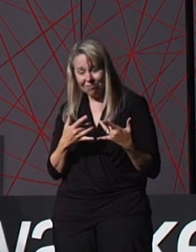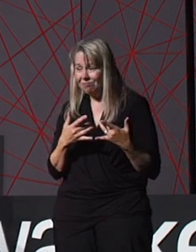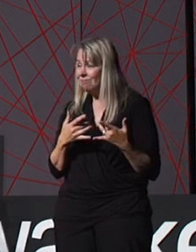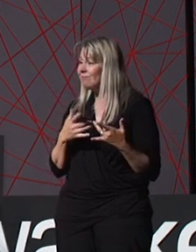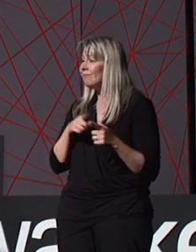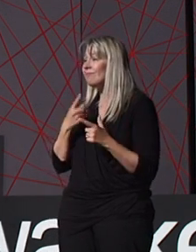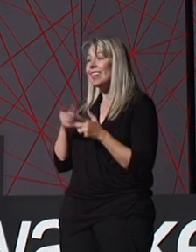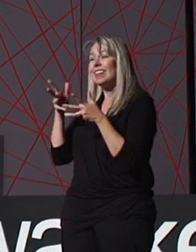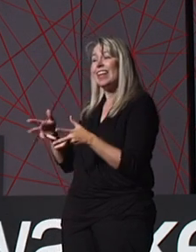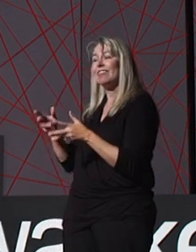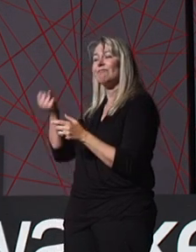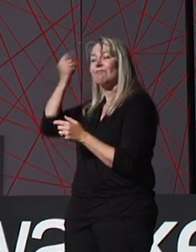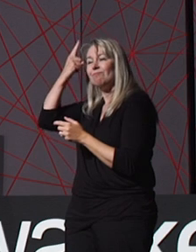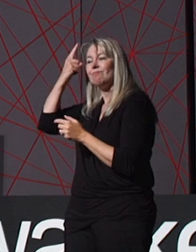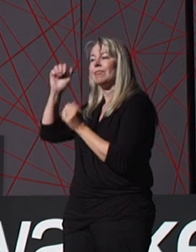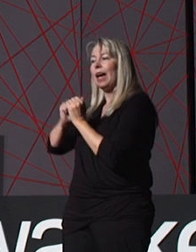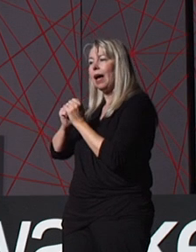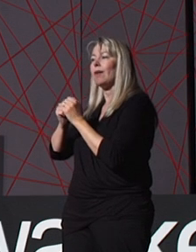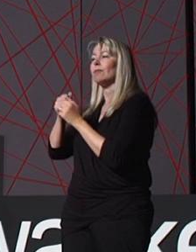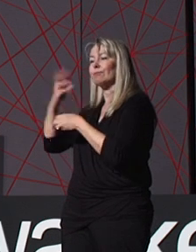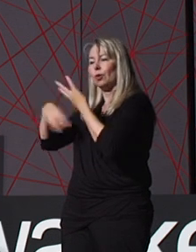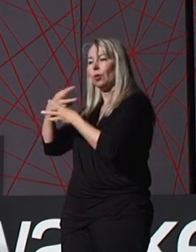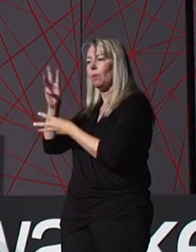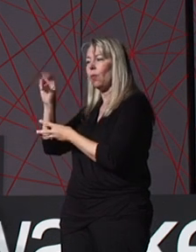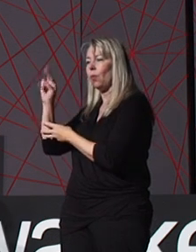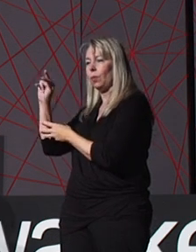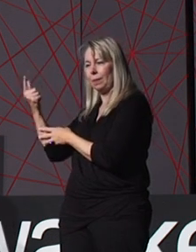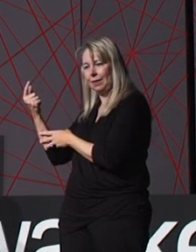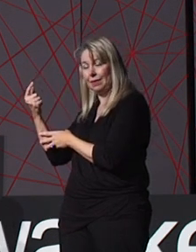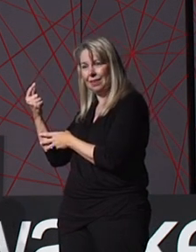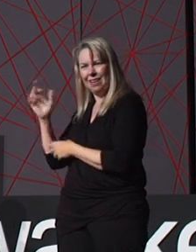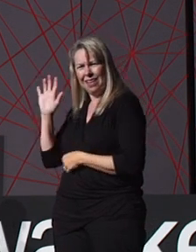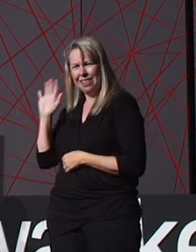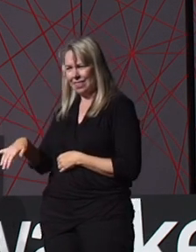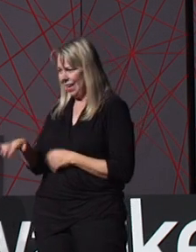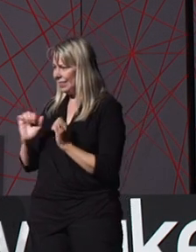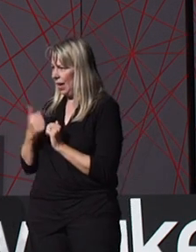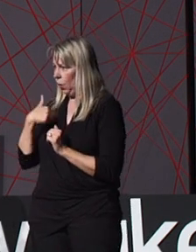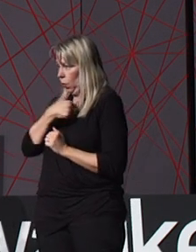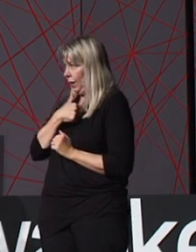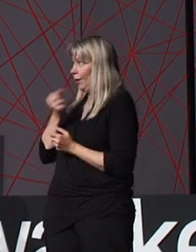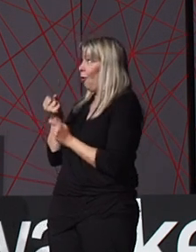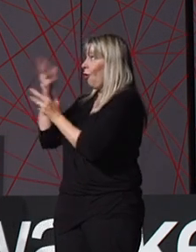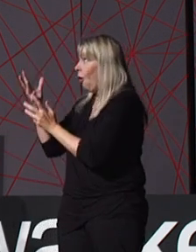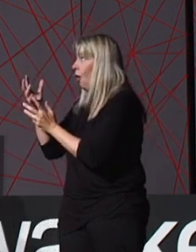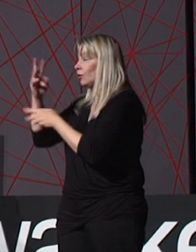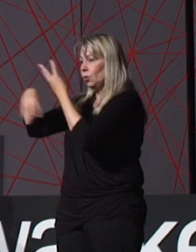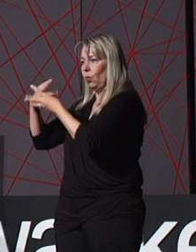story, right? And so this is the first real solid evidence of human-caused climate change. And this